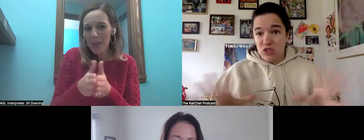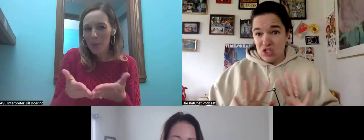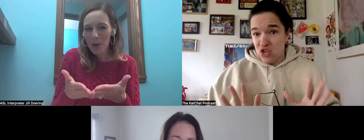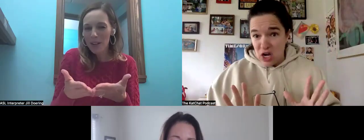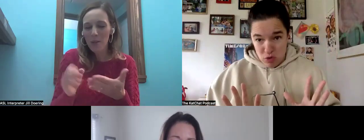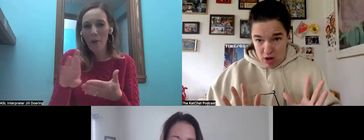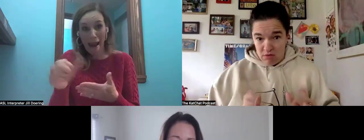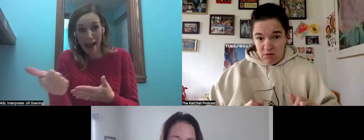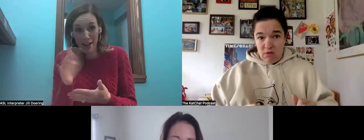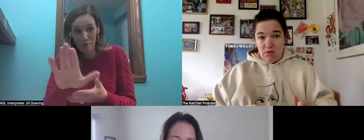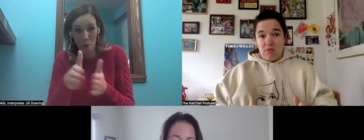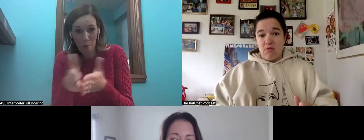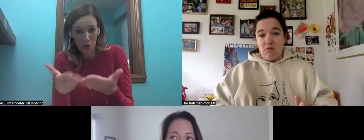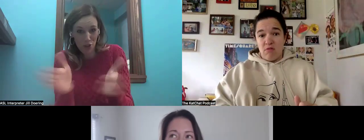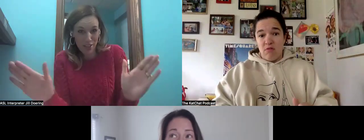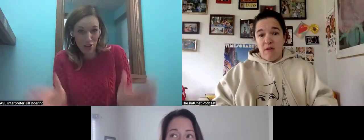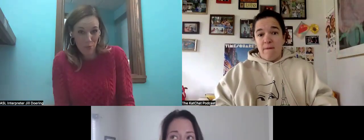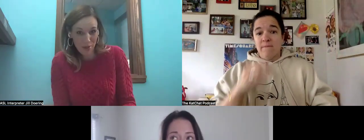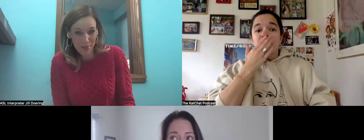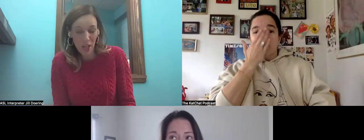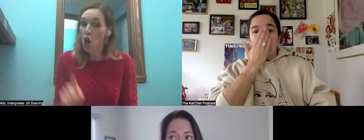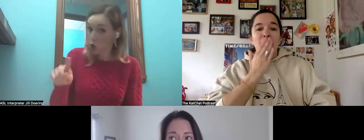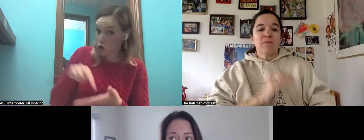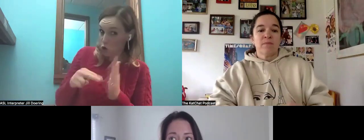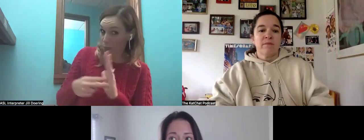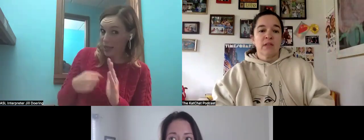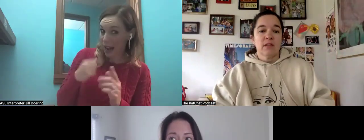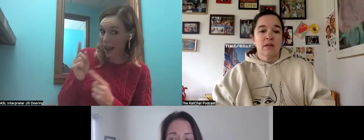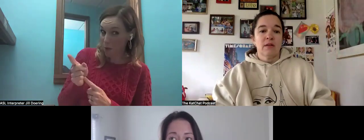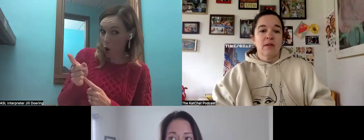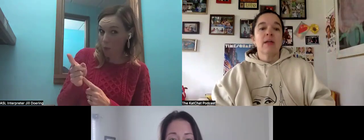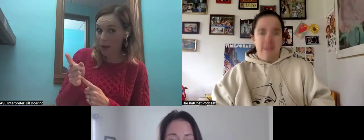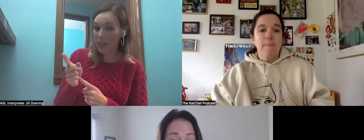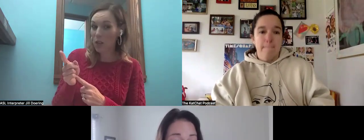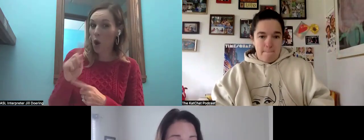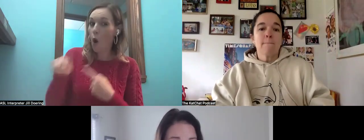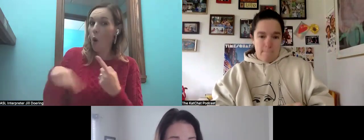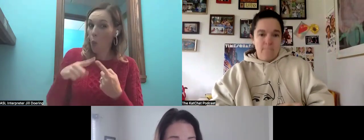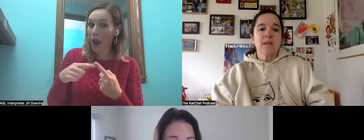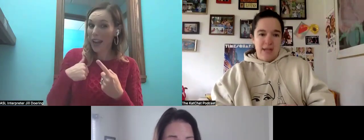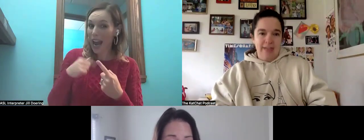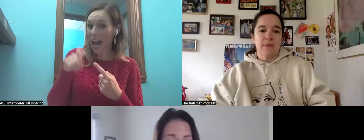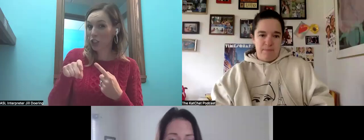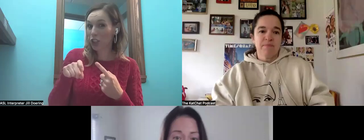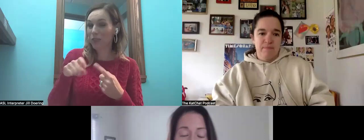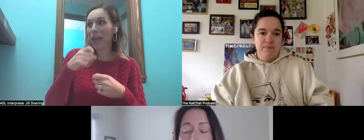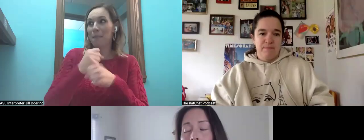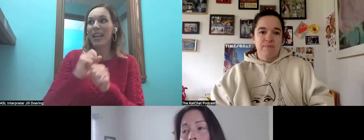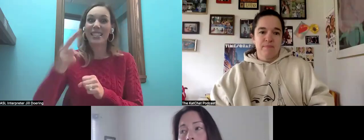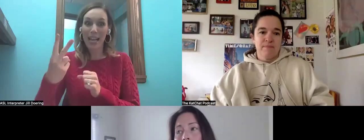of the books in general? You mean, did I have a moment where I should make them into a sequel? Is that what you're Yeah.